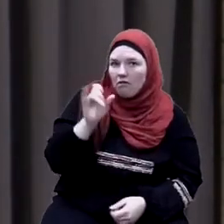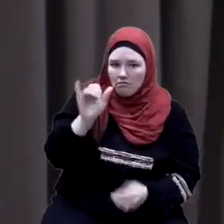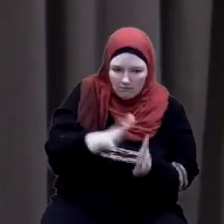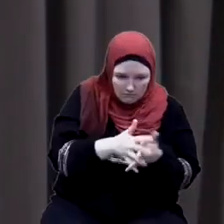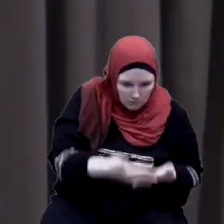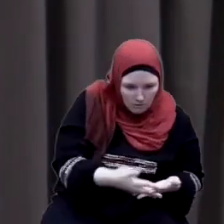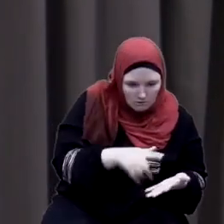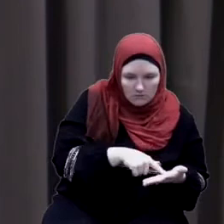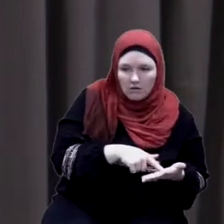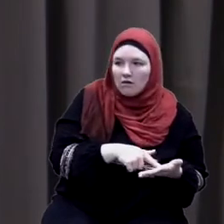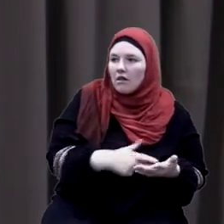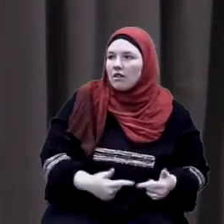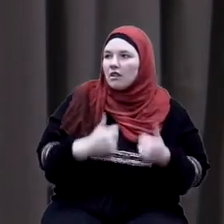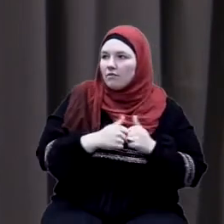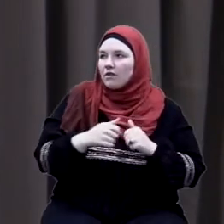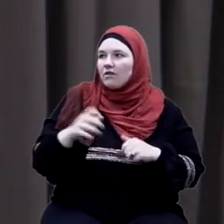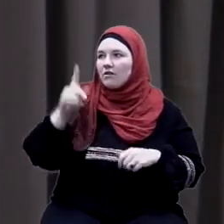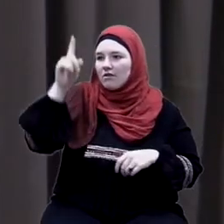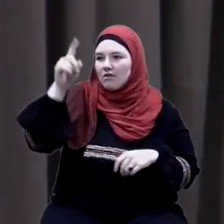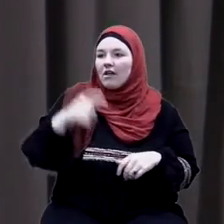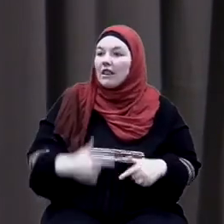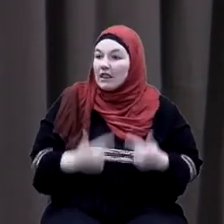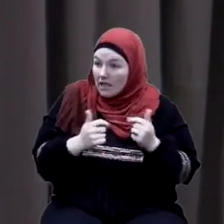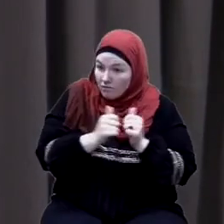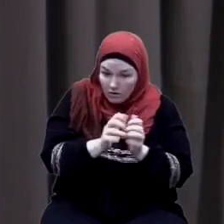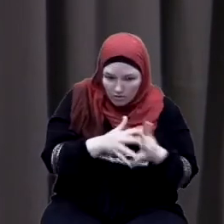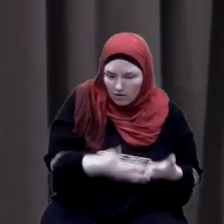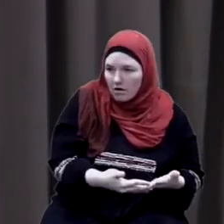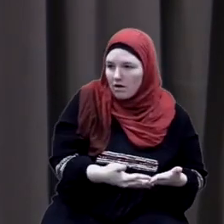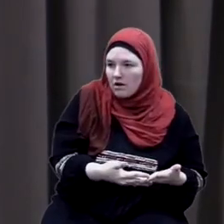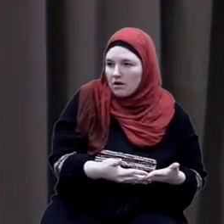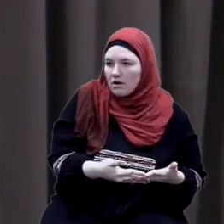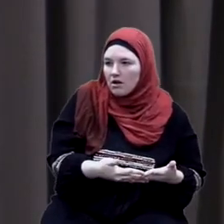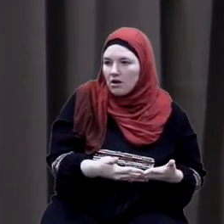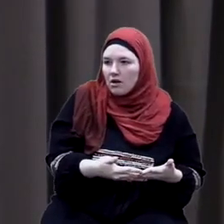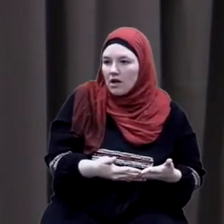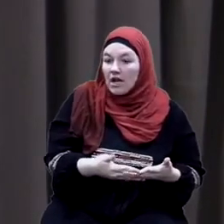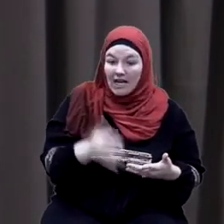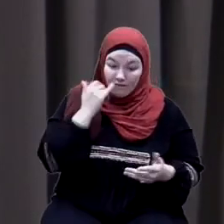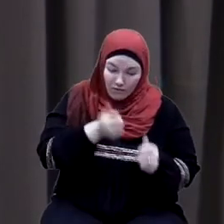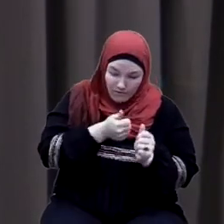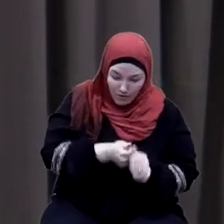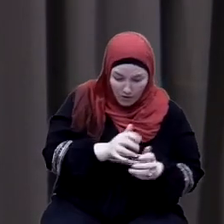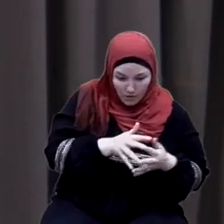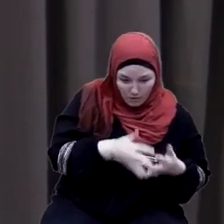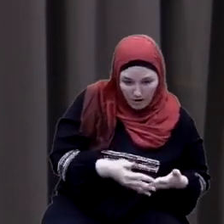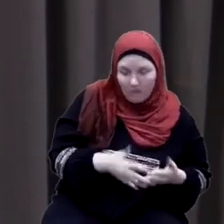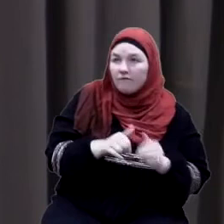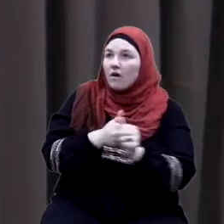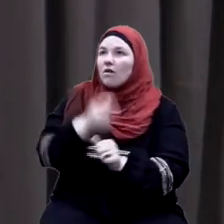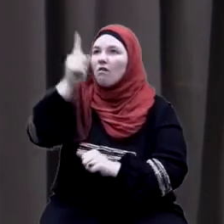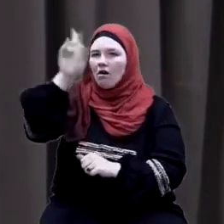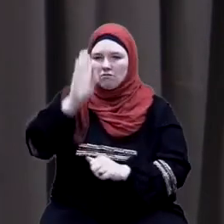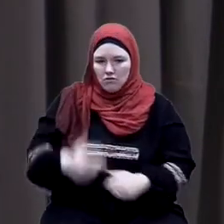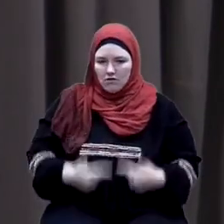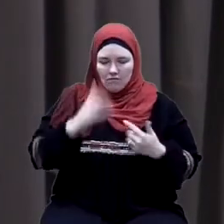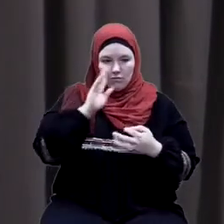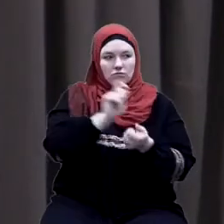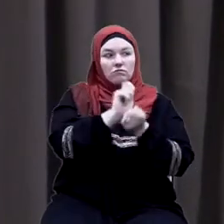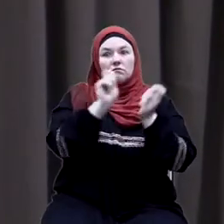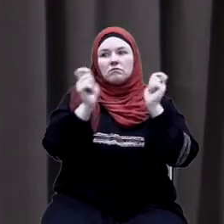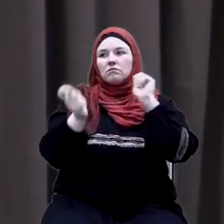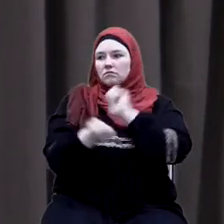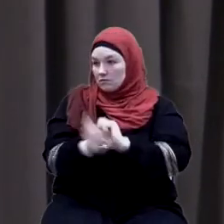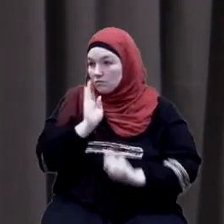book. Live with Allah, live with His book, and look at the difference in your life. Your life will be different. So